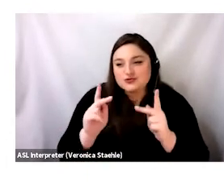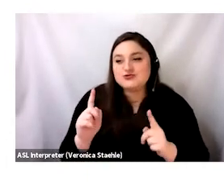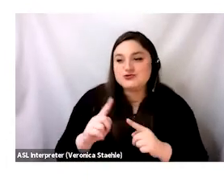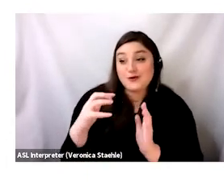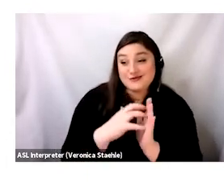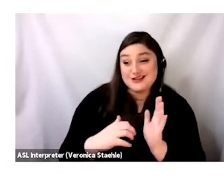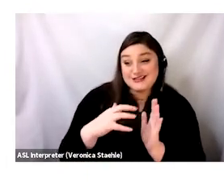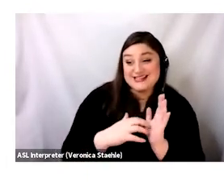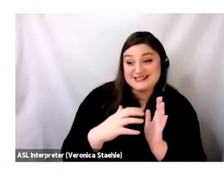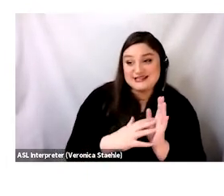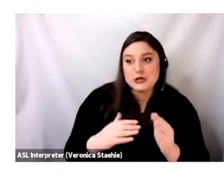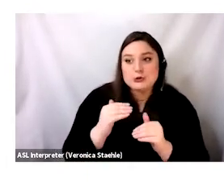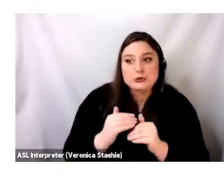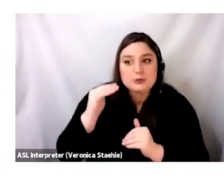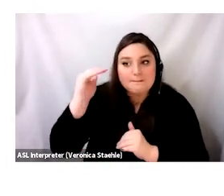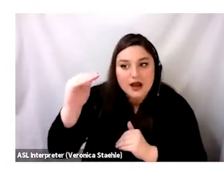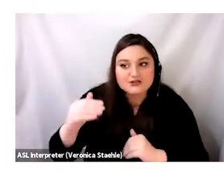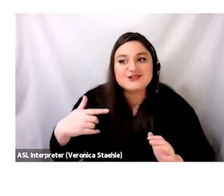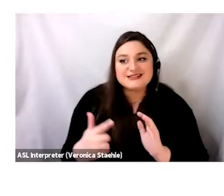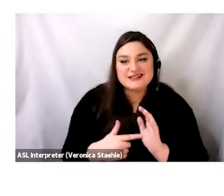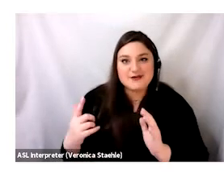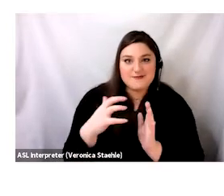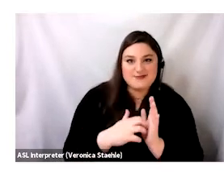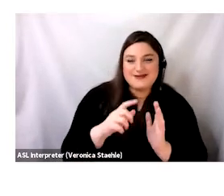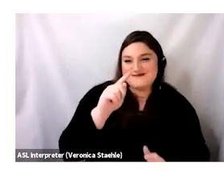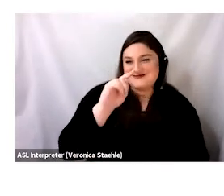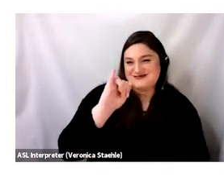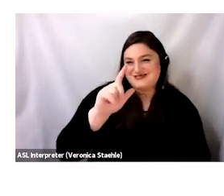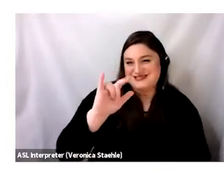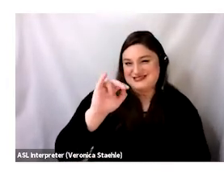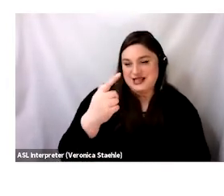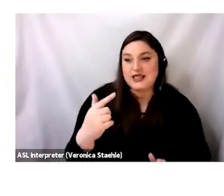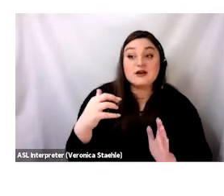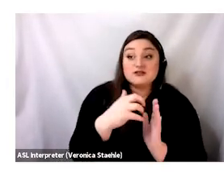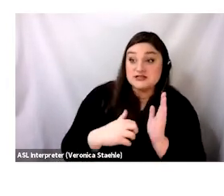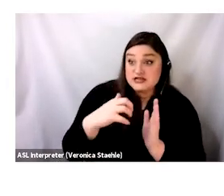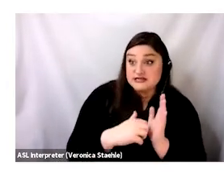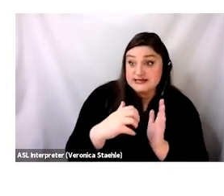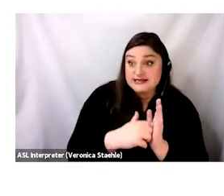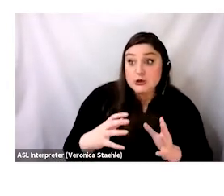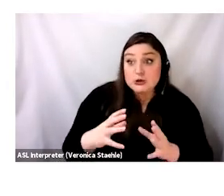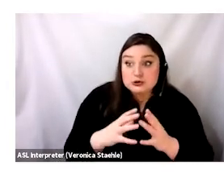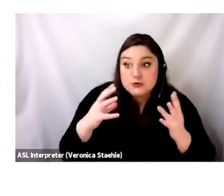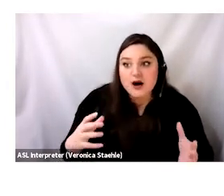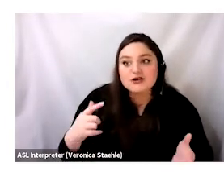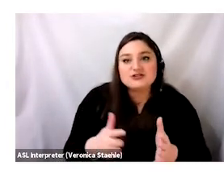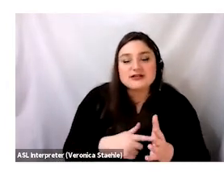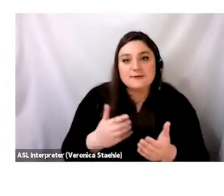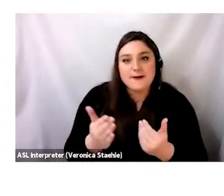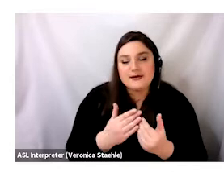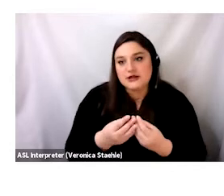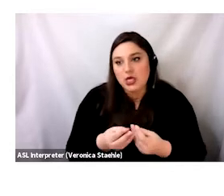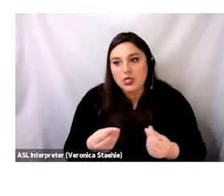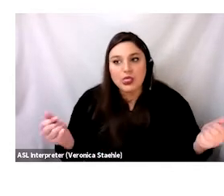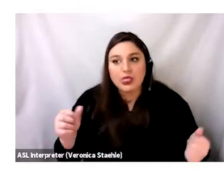And so there was issues with excessive tillage and soil turnover, which resulted in widespread soil erosion, which